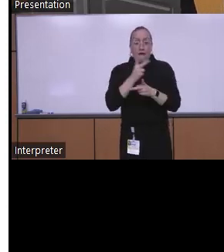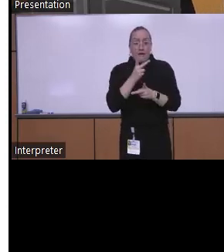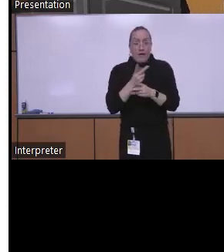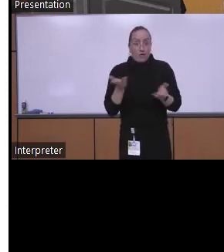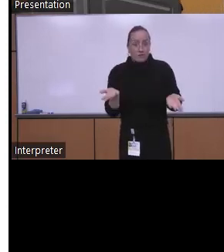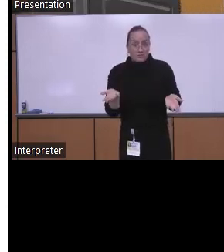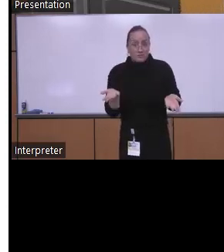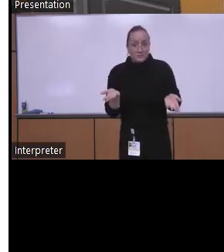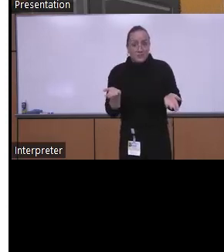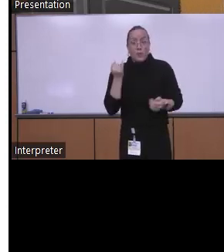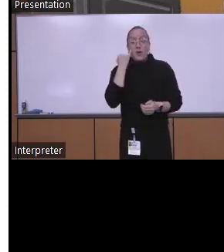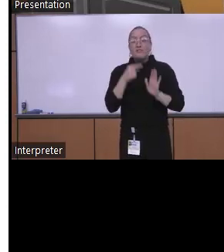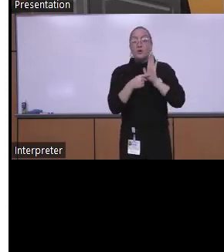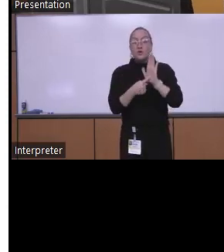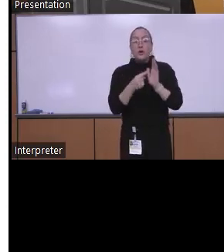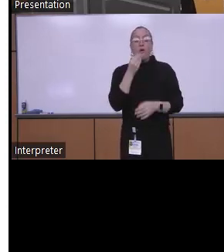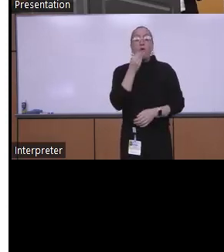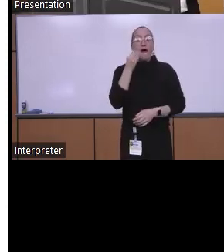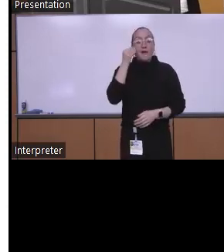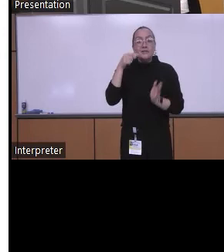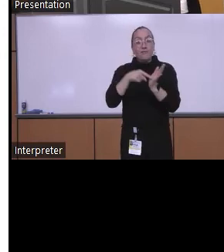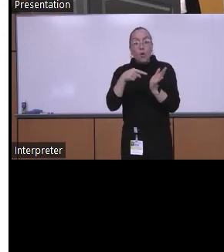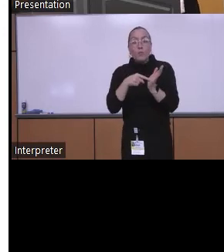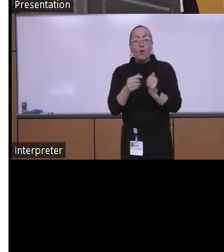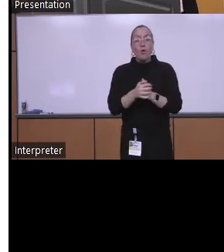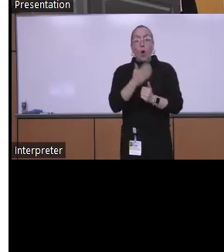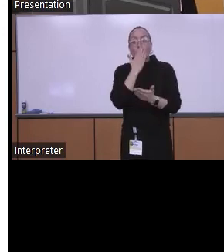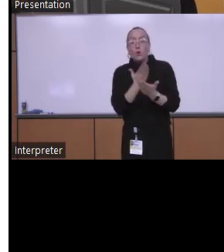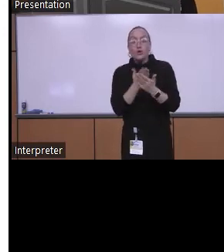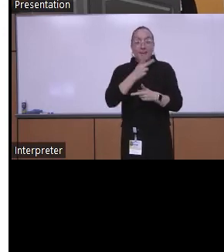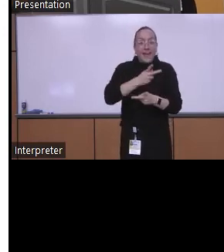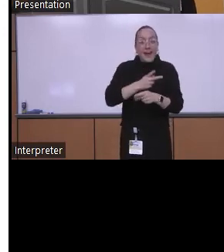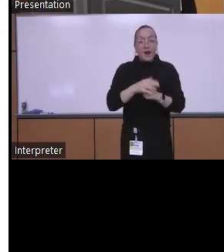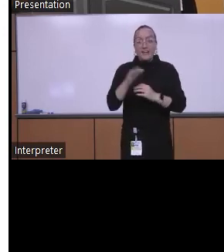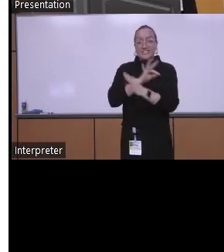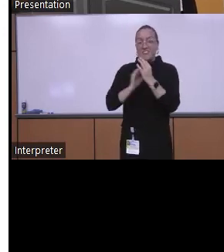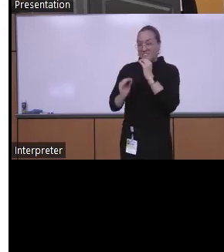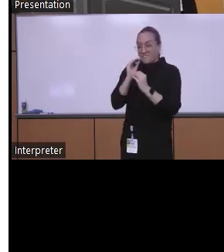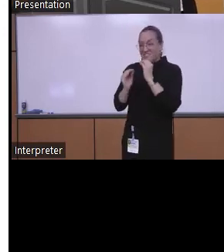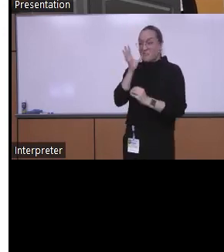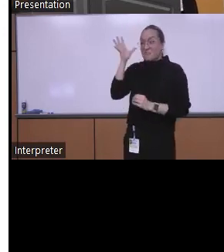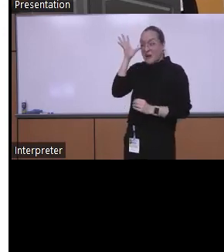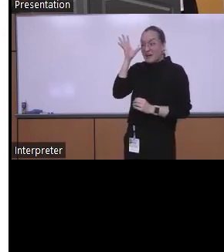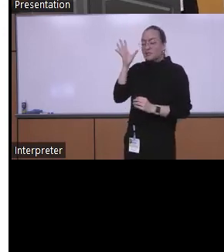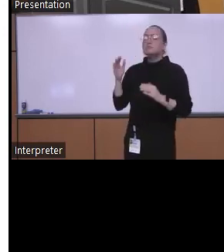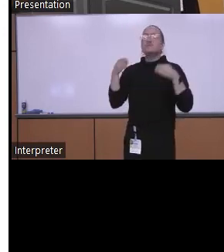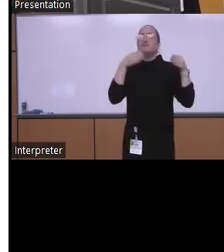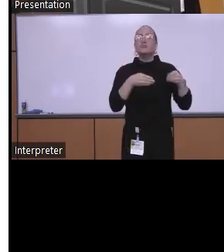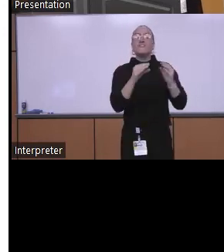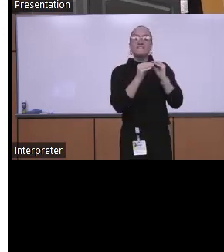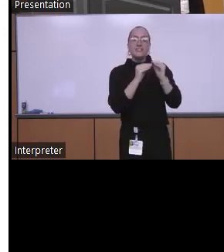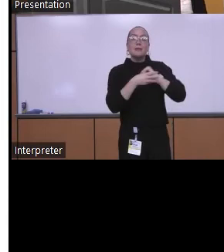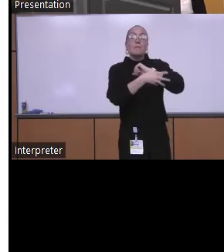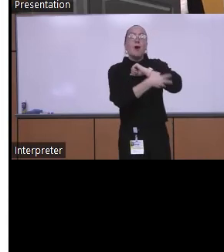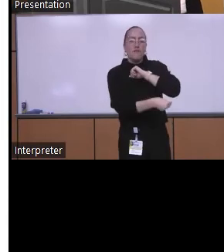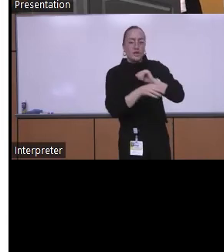if we offered affordable housing or respite care? Rather than trying to fix parents, we should focus on fixing poverty and fixing the many